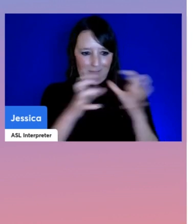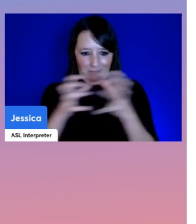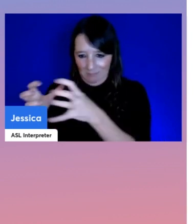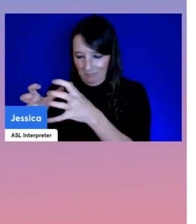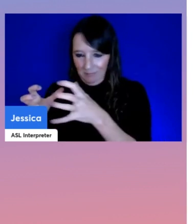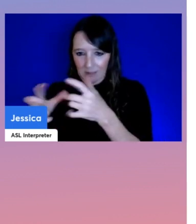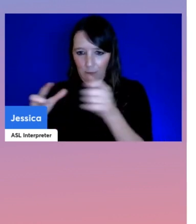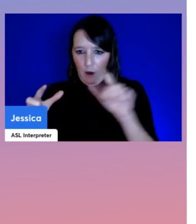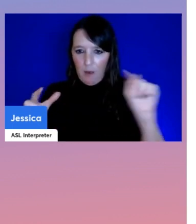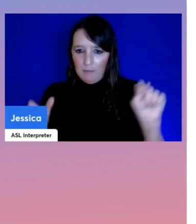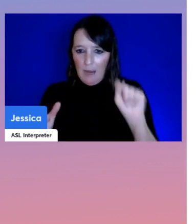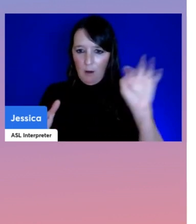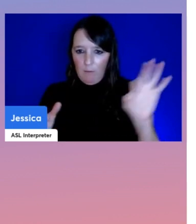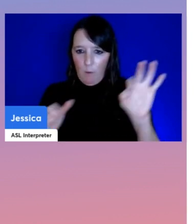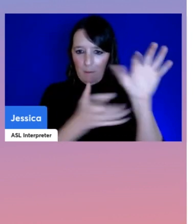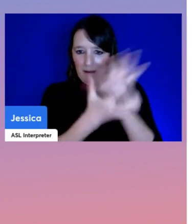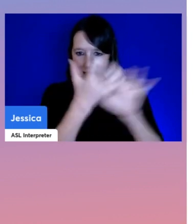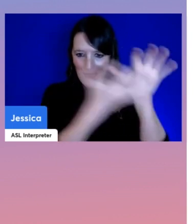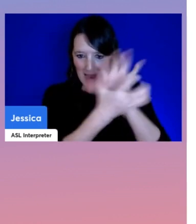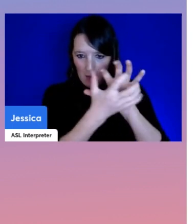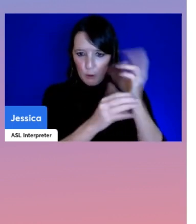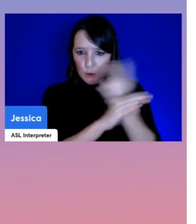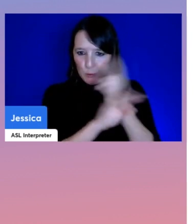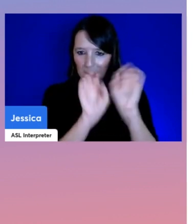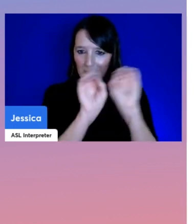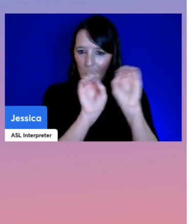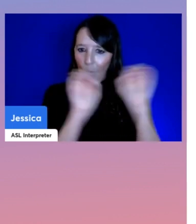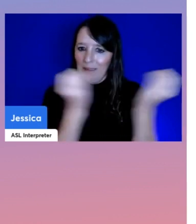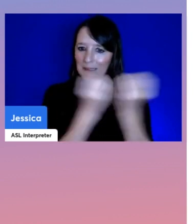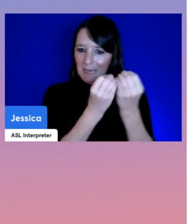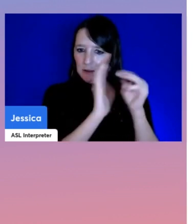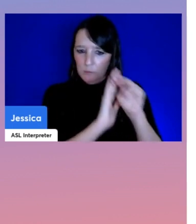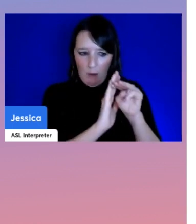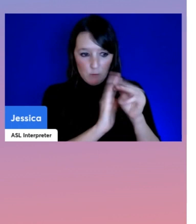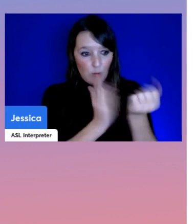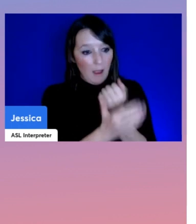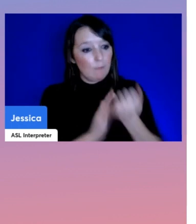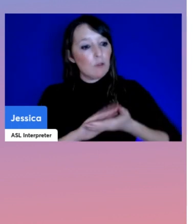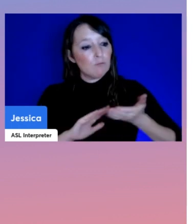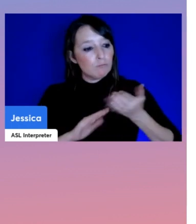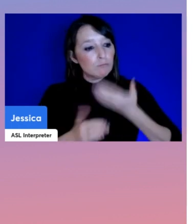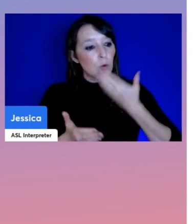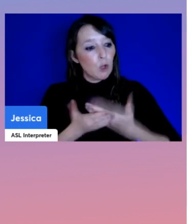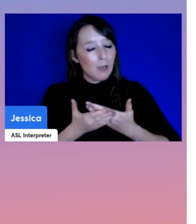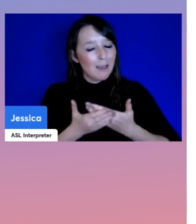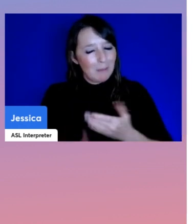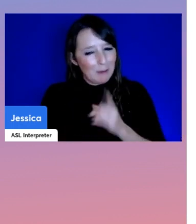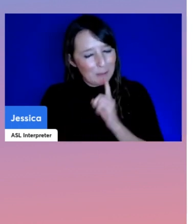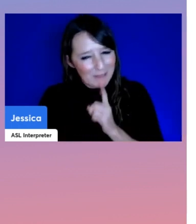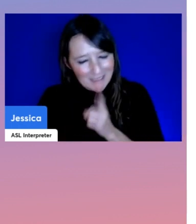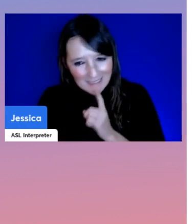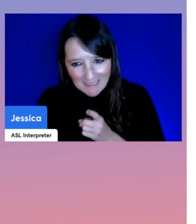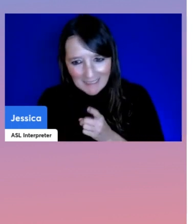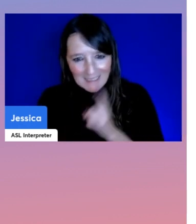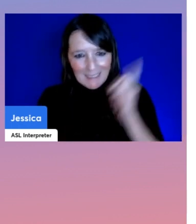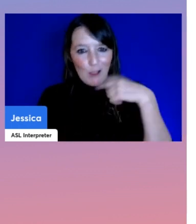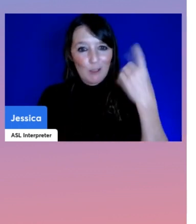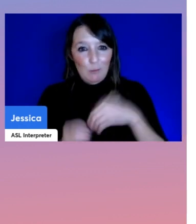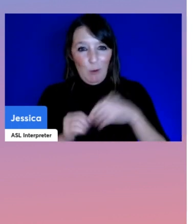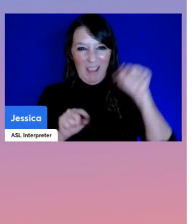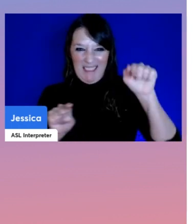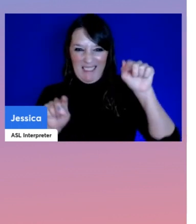Cloud like this. They are using your organization modules, everything is well. But in reality, it looks more like this. So